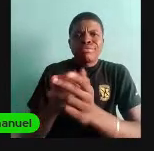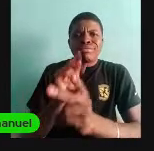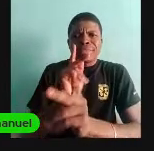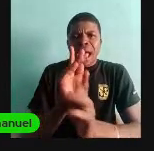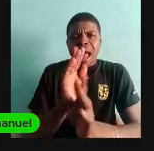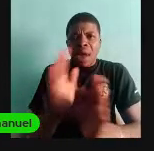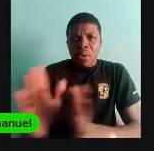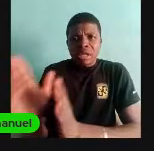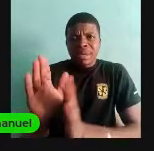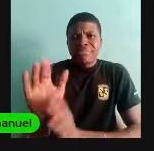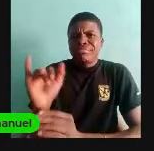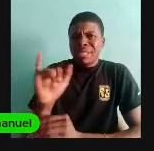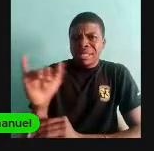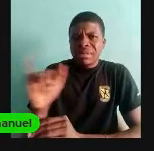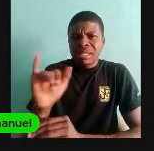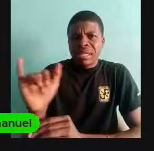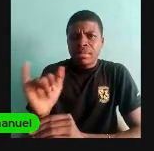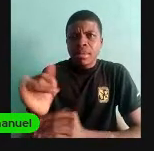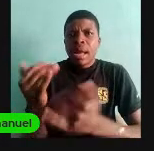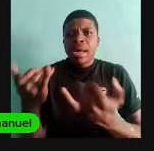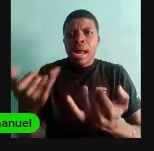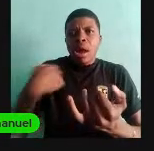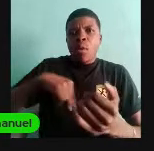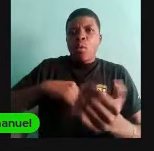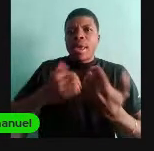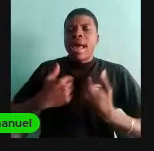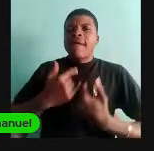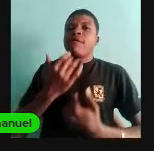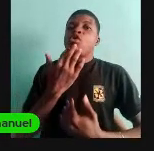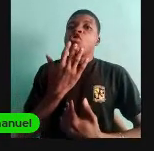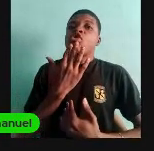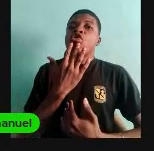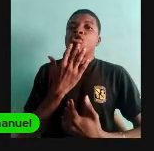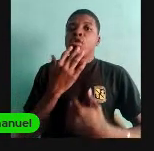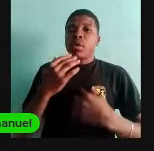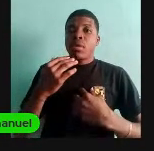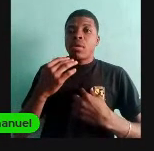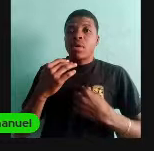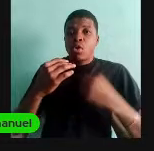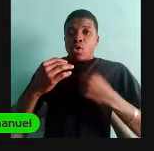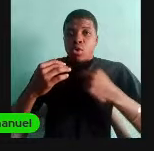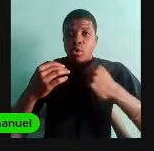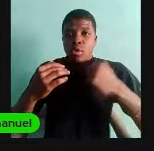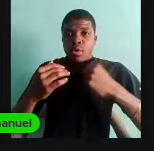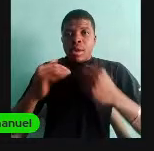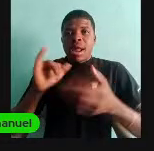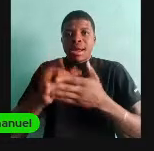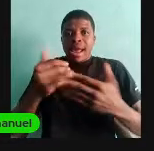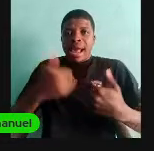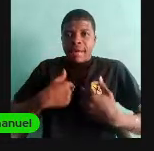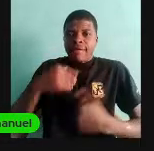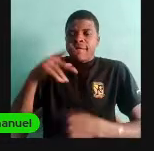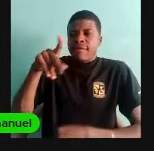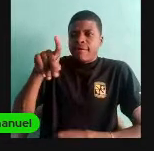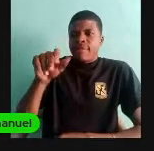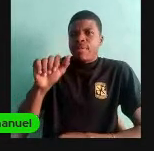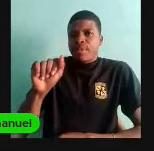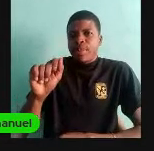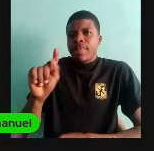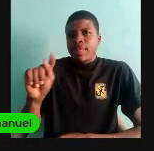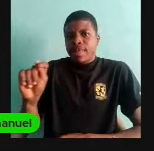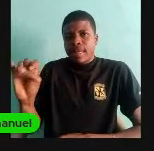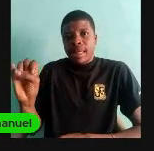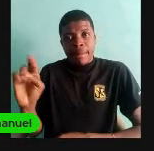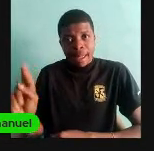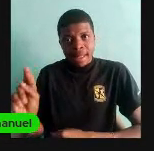pattern. So we have clothes that have patterns. You can have a design with a pattern. So that is just what pattern means. It's